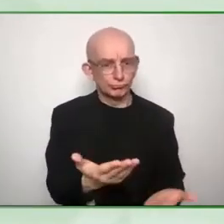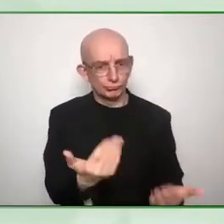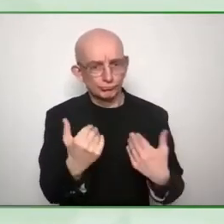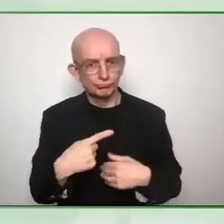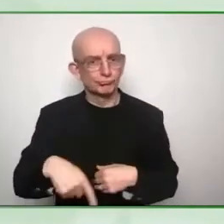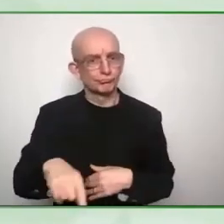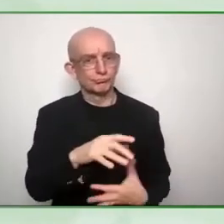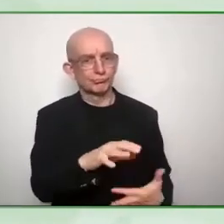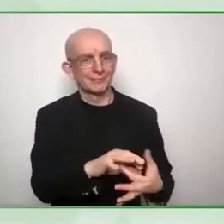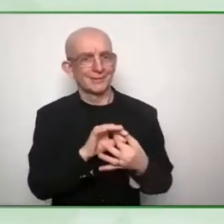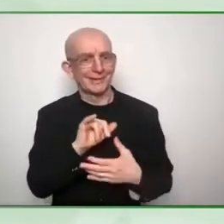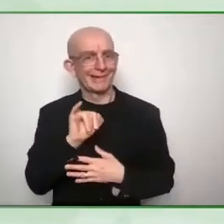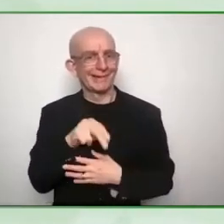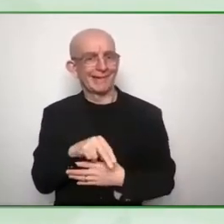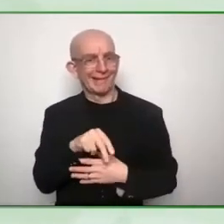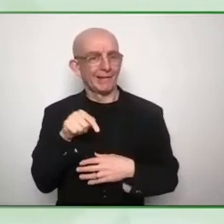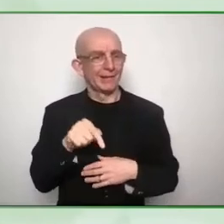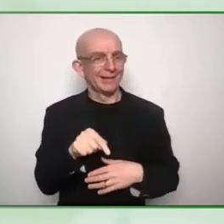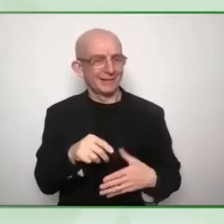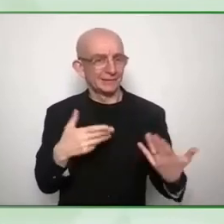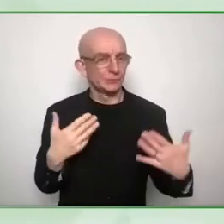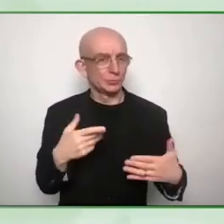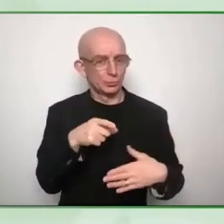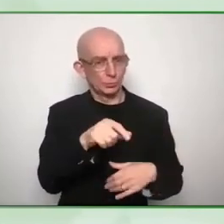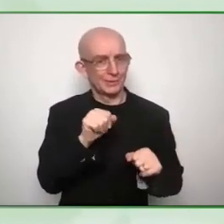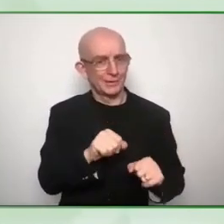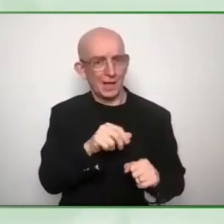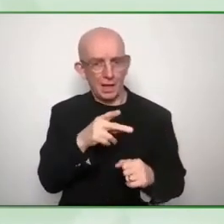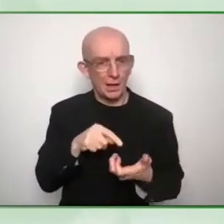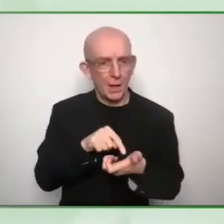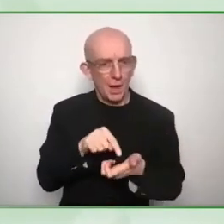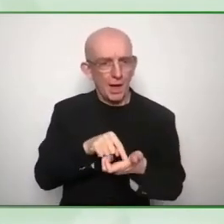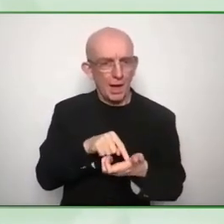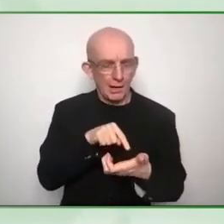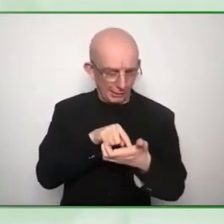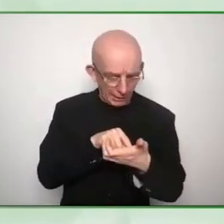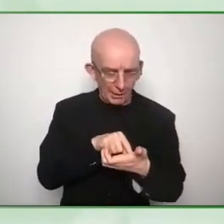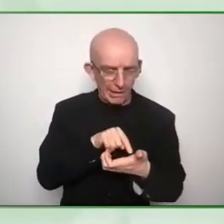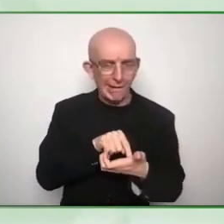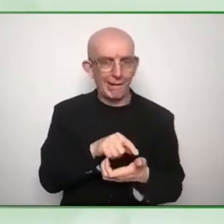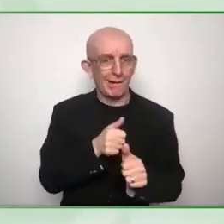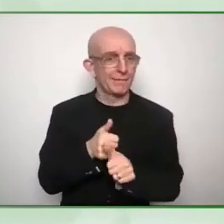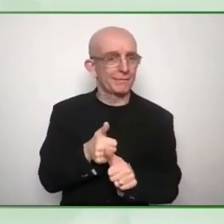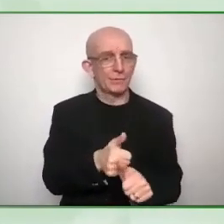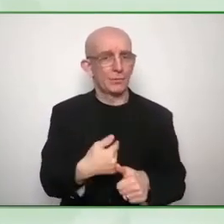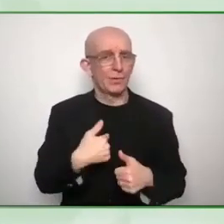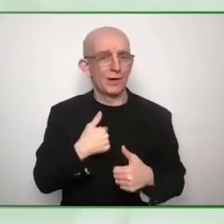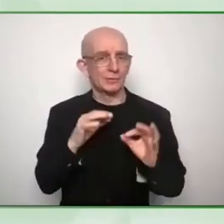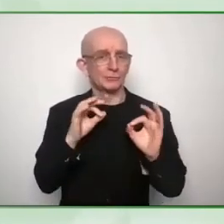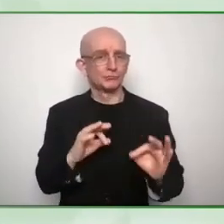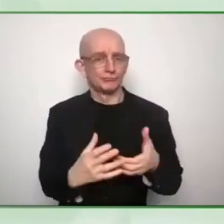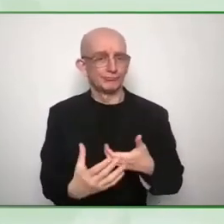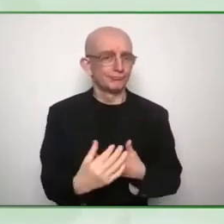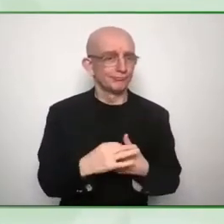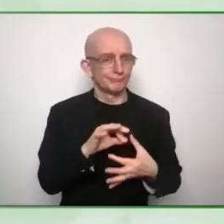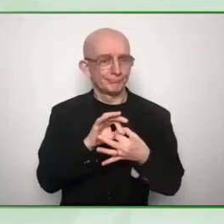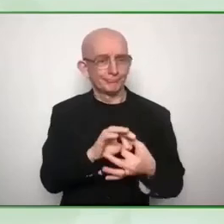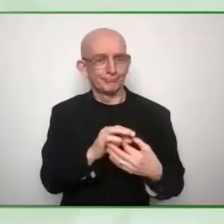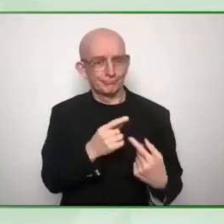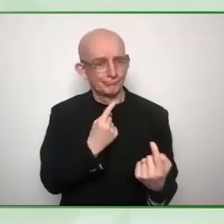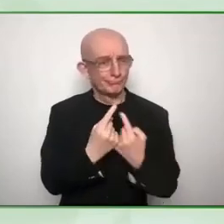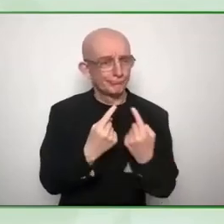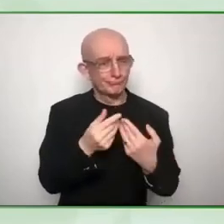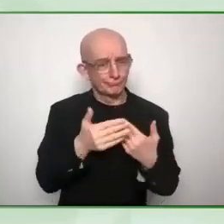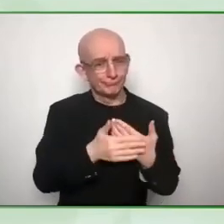That's absolutely great. I really wanted to find out what was happening at the center. I certainly do now, but I'm going to try and find out more,